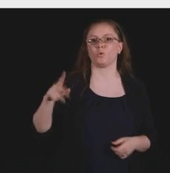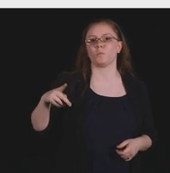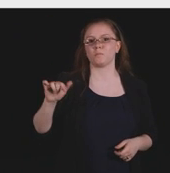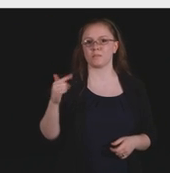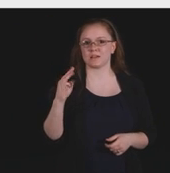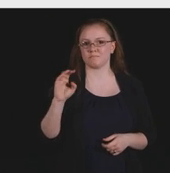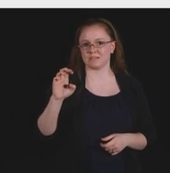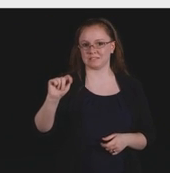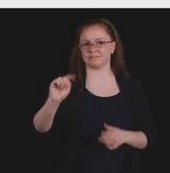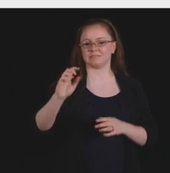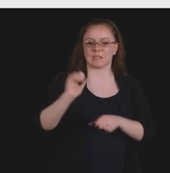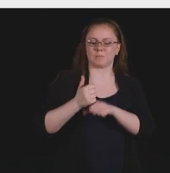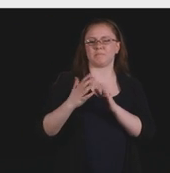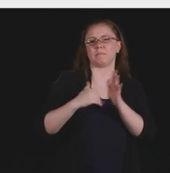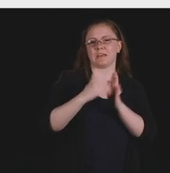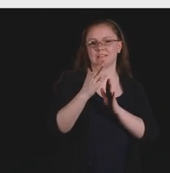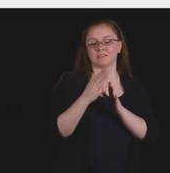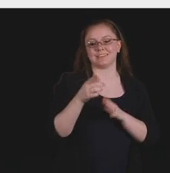call it Oregon Blue.